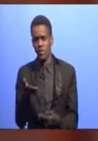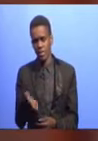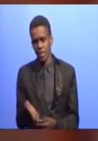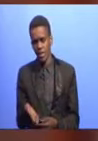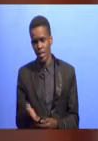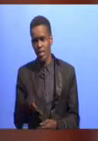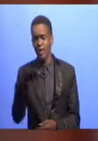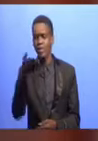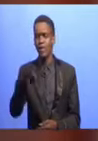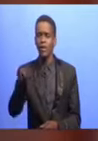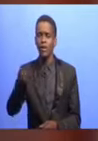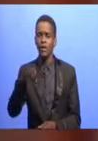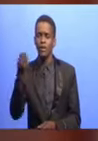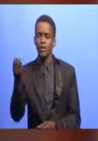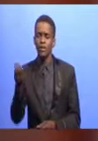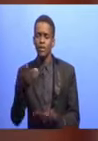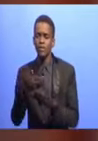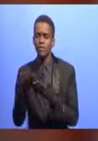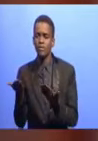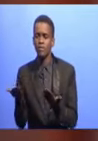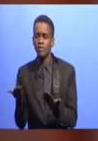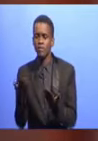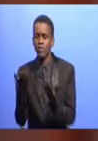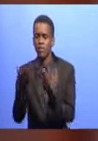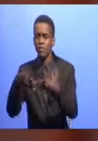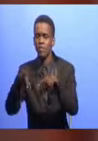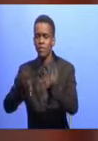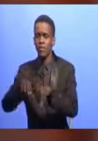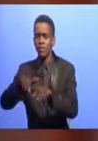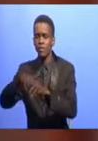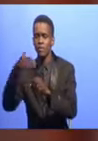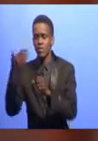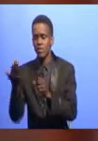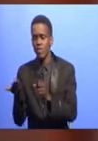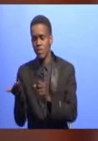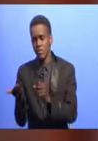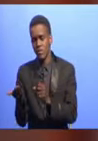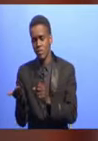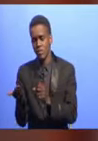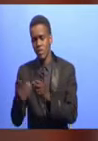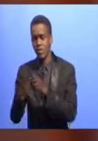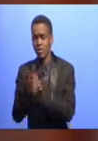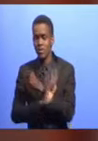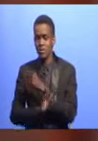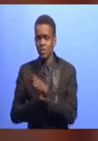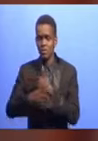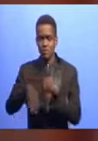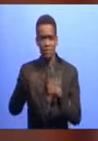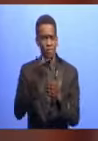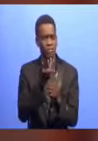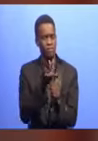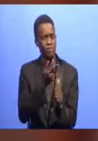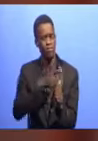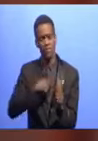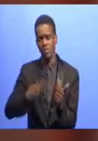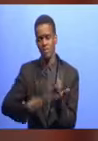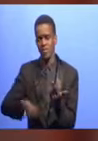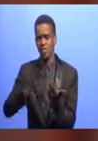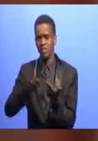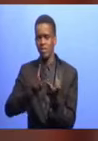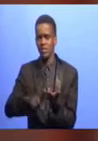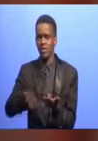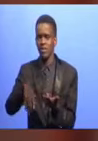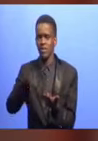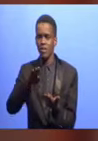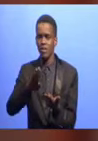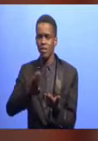mangwe. Mahatshe a tshwanelo ba America, mahatshe a tshwanelo one China, mahatshe Europe. Ba ntse ba dirisa dithoto tsa rona mo gae.